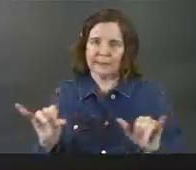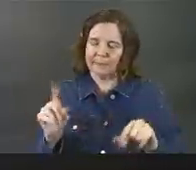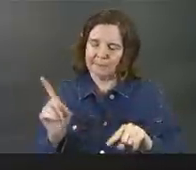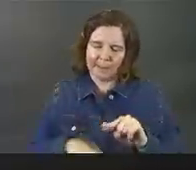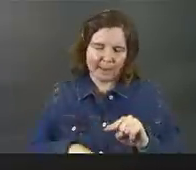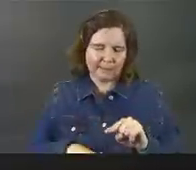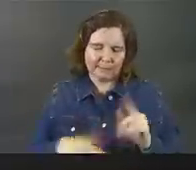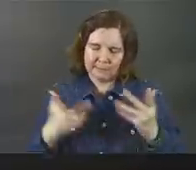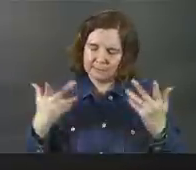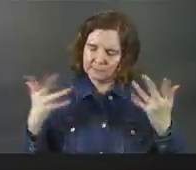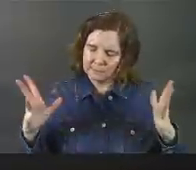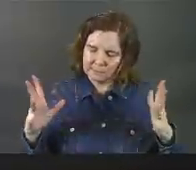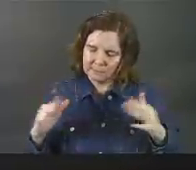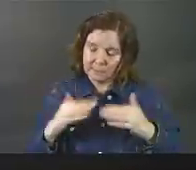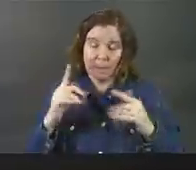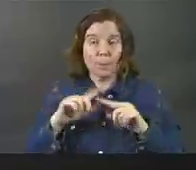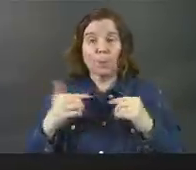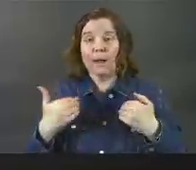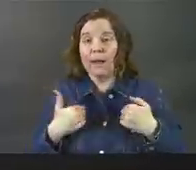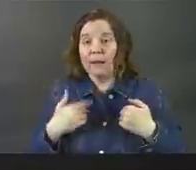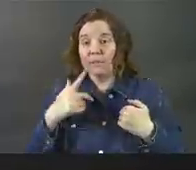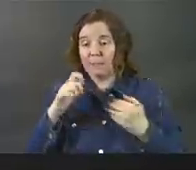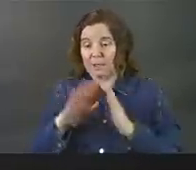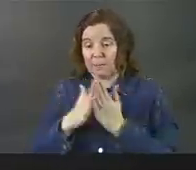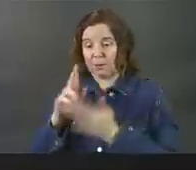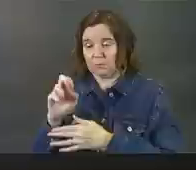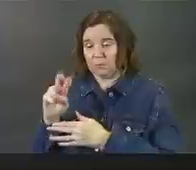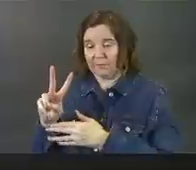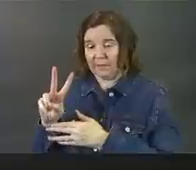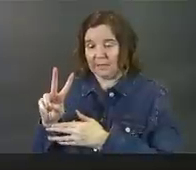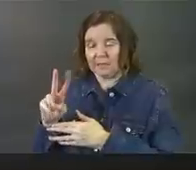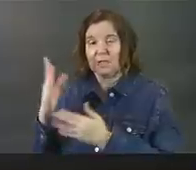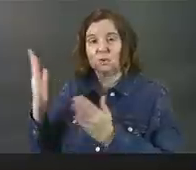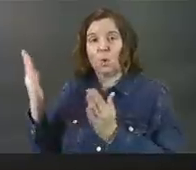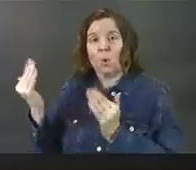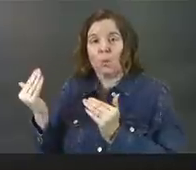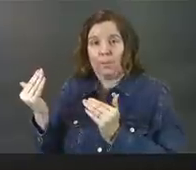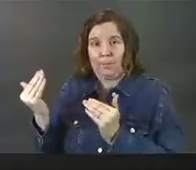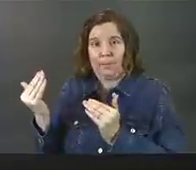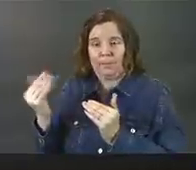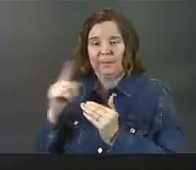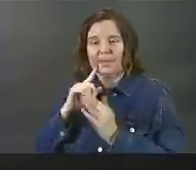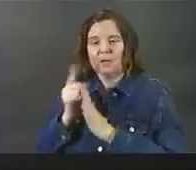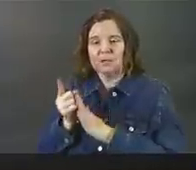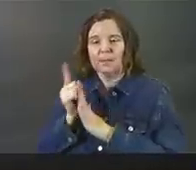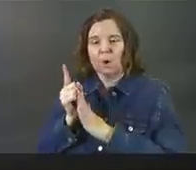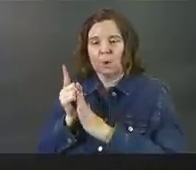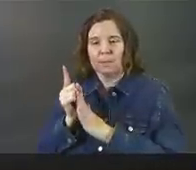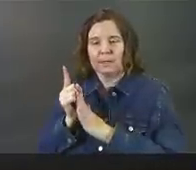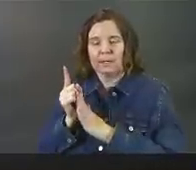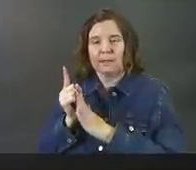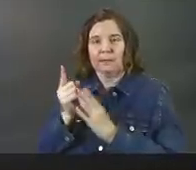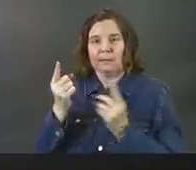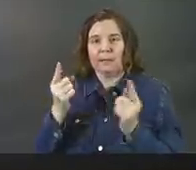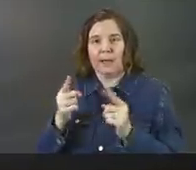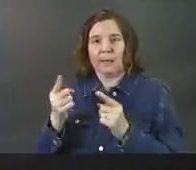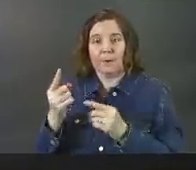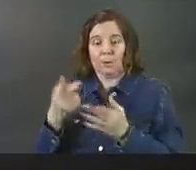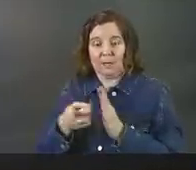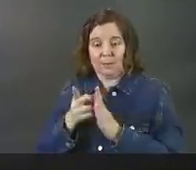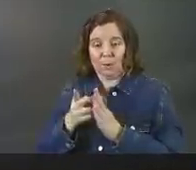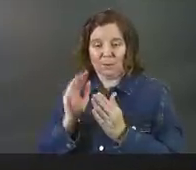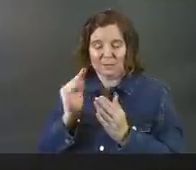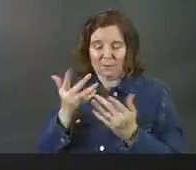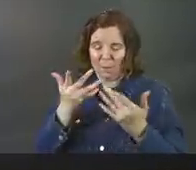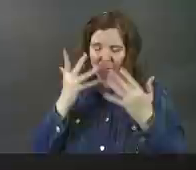way. But what I have, because of the book of Revelation, is a hope. There is a moment coming when these moments